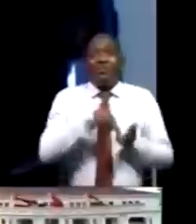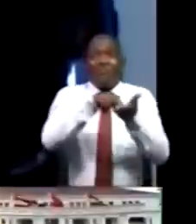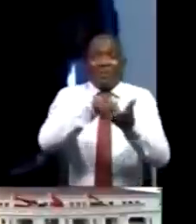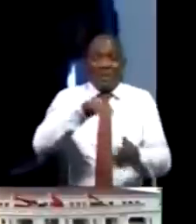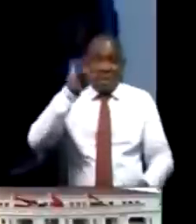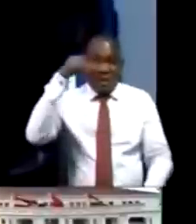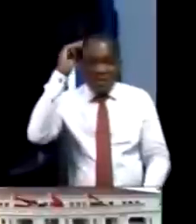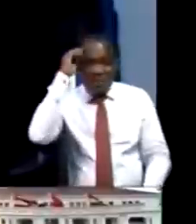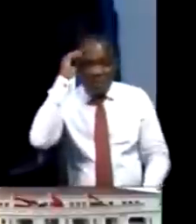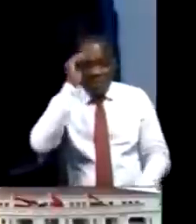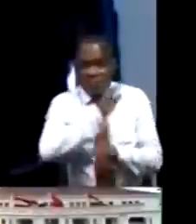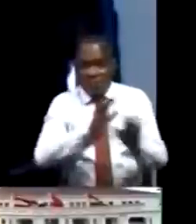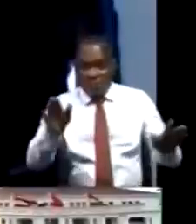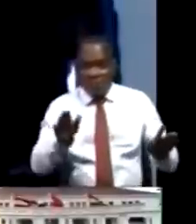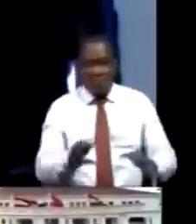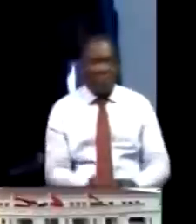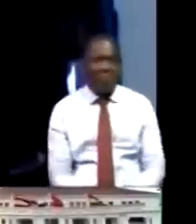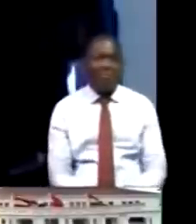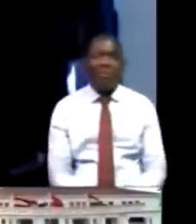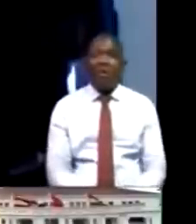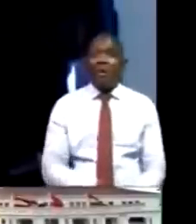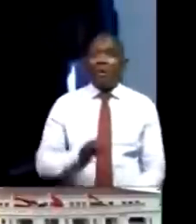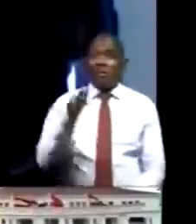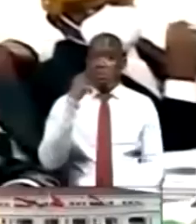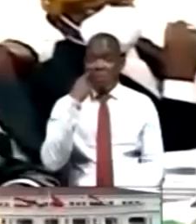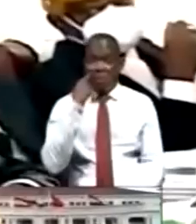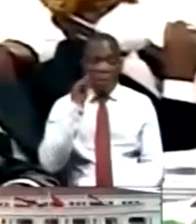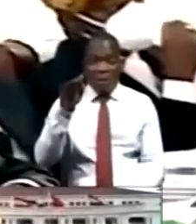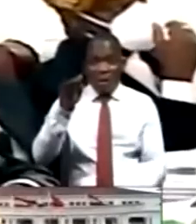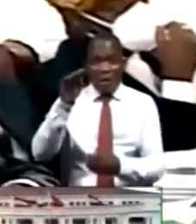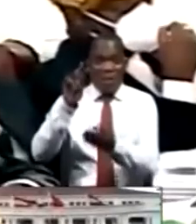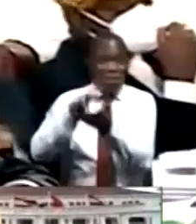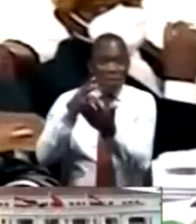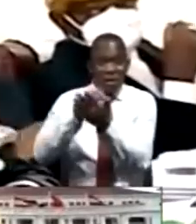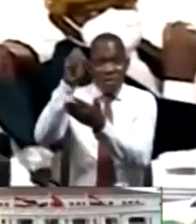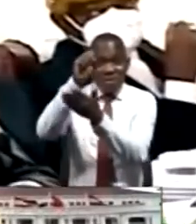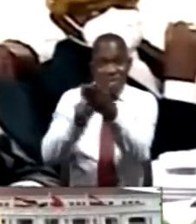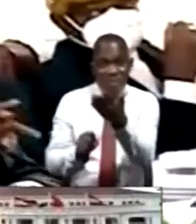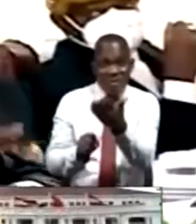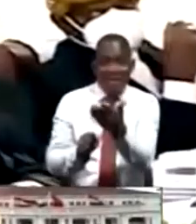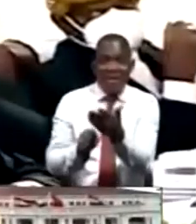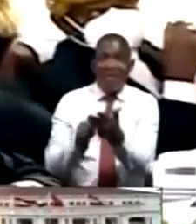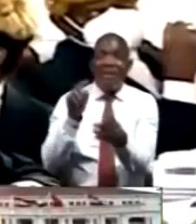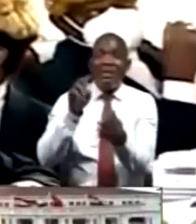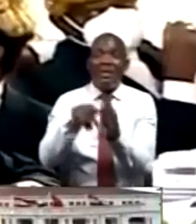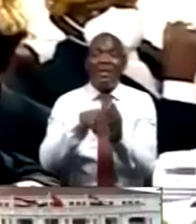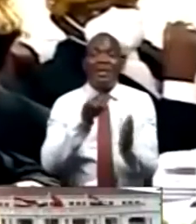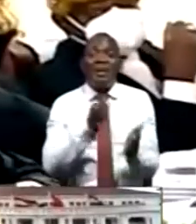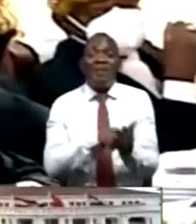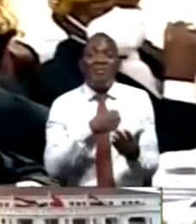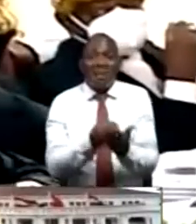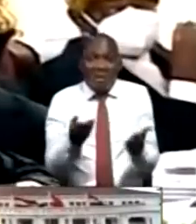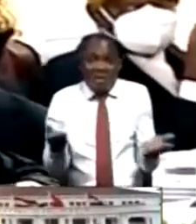That is not correct. You see, your witness statement and the evidence you have